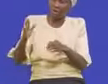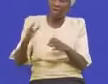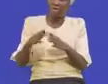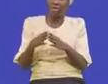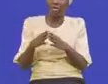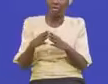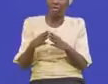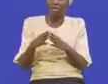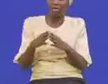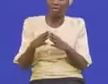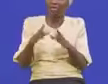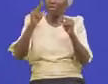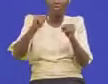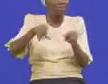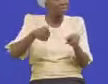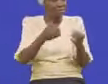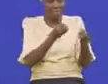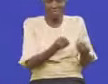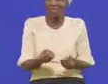ayie.